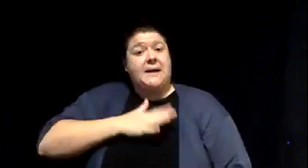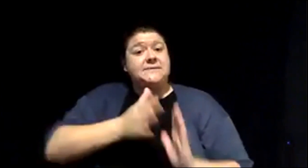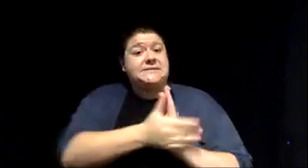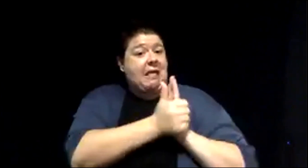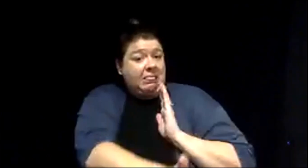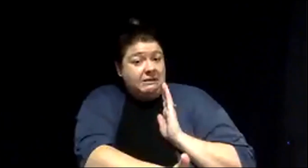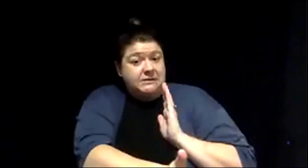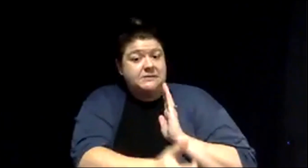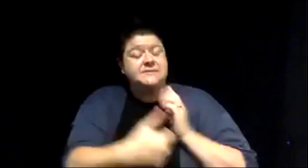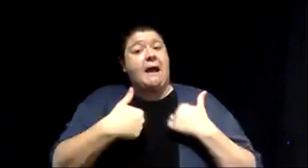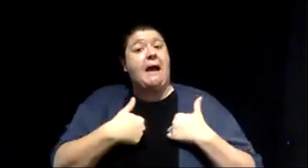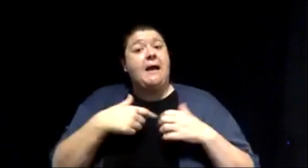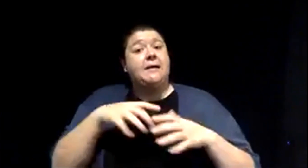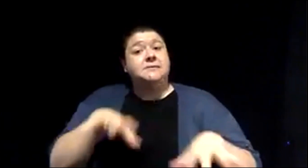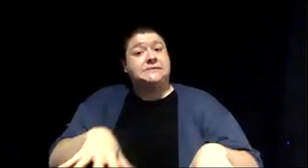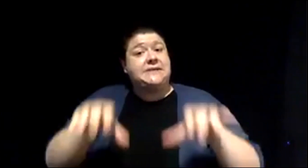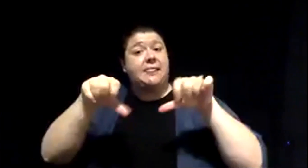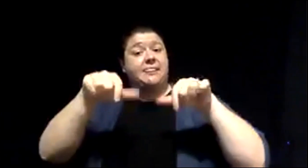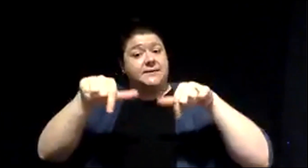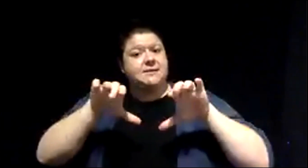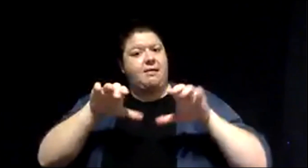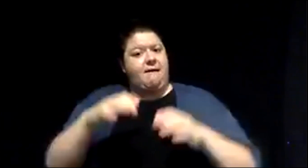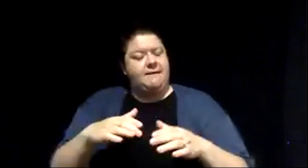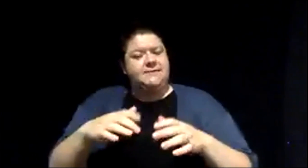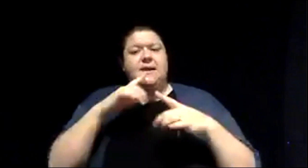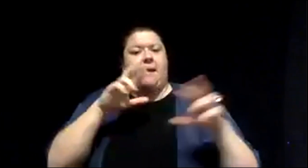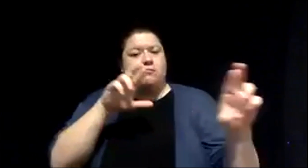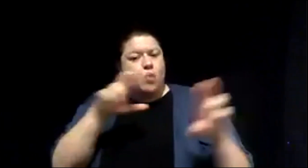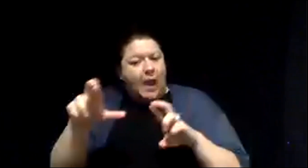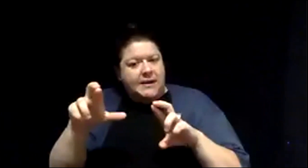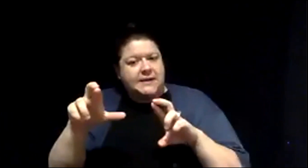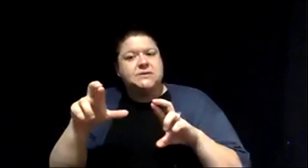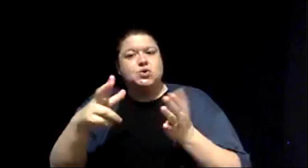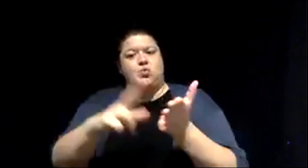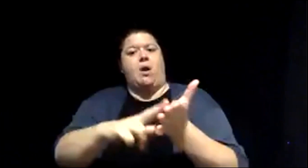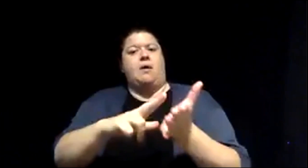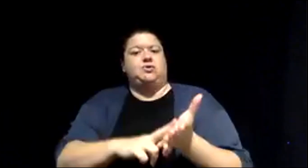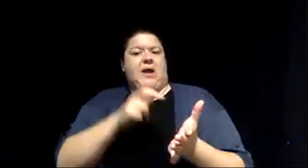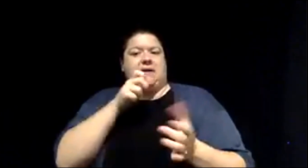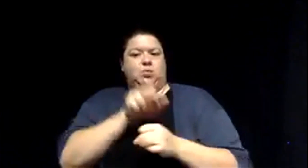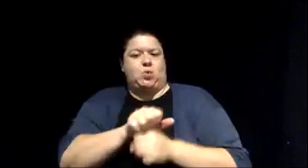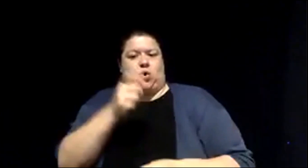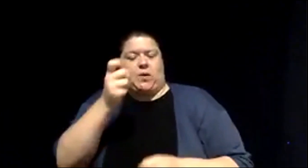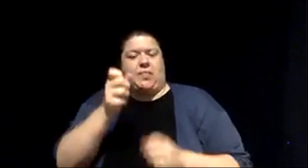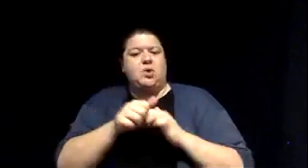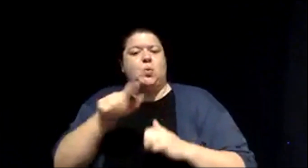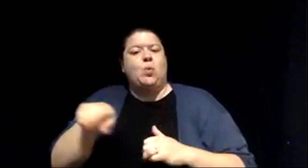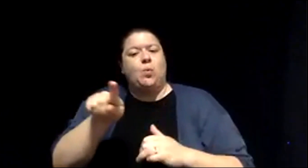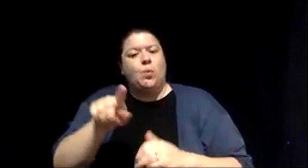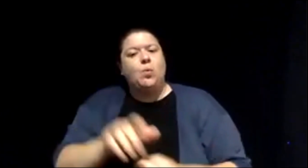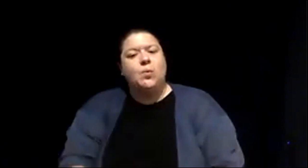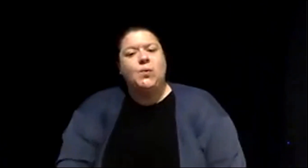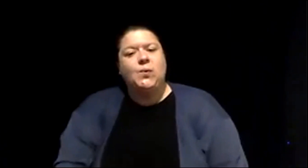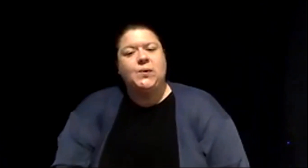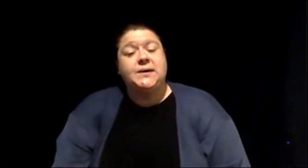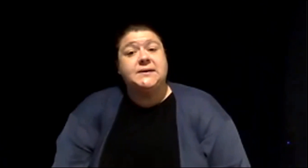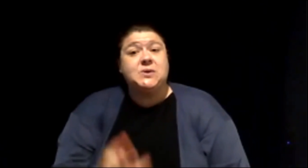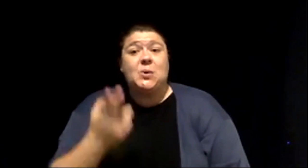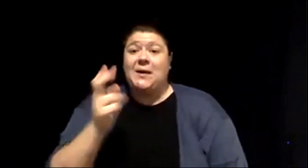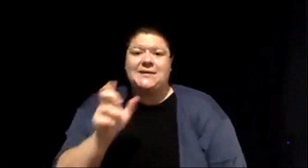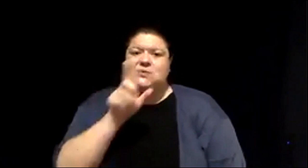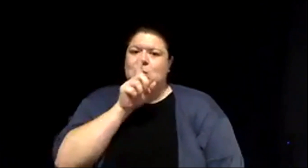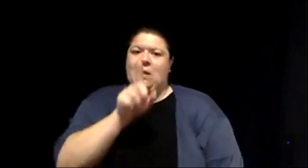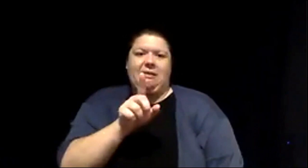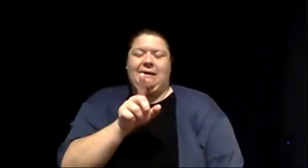taken this class and I am ready to come and contract for you. And so he's an